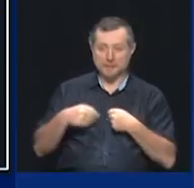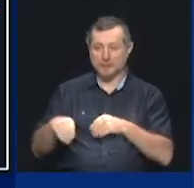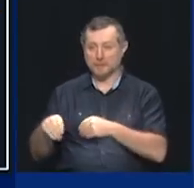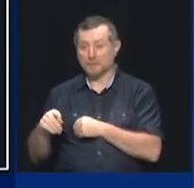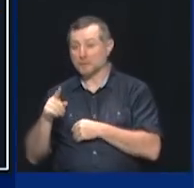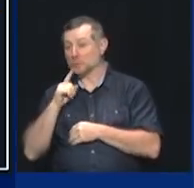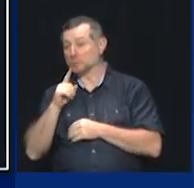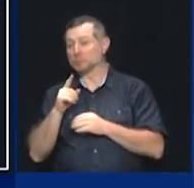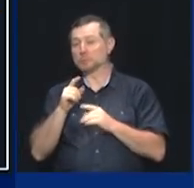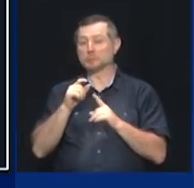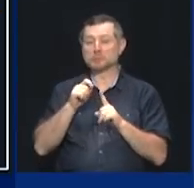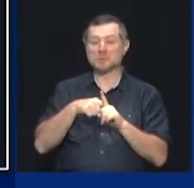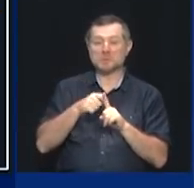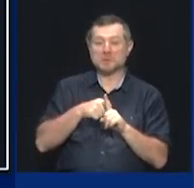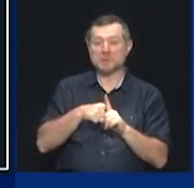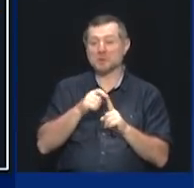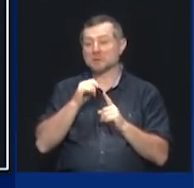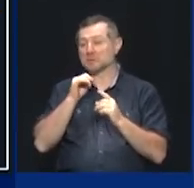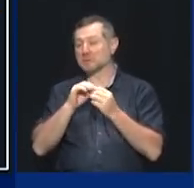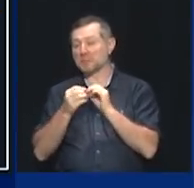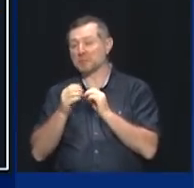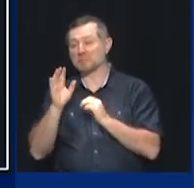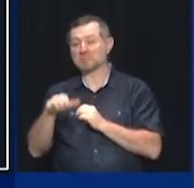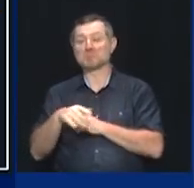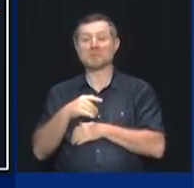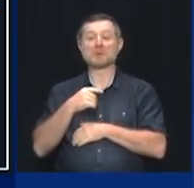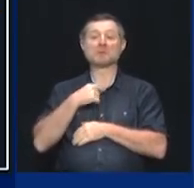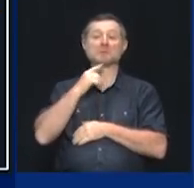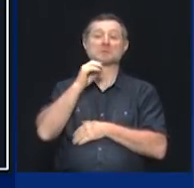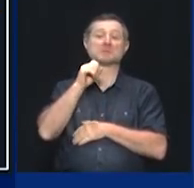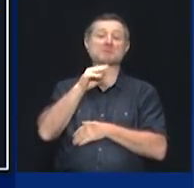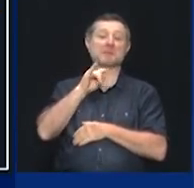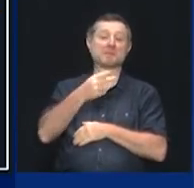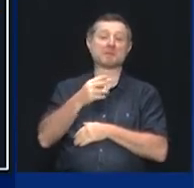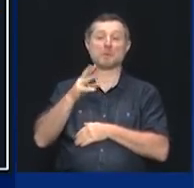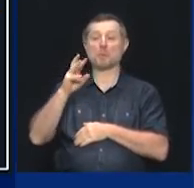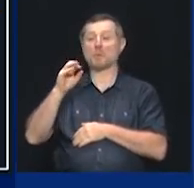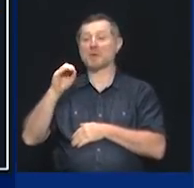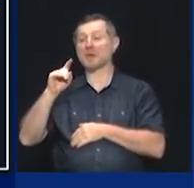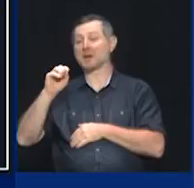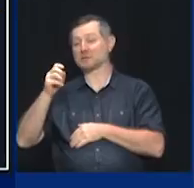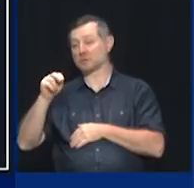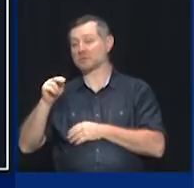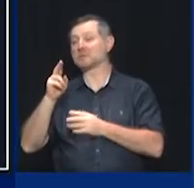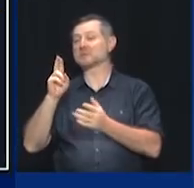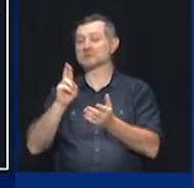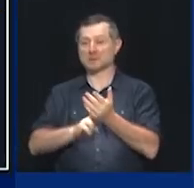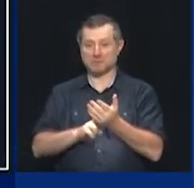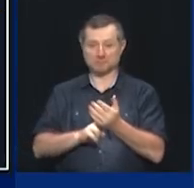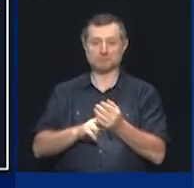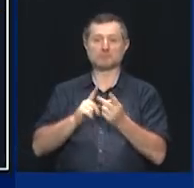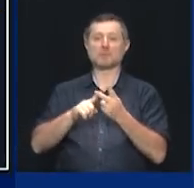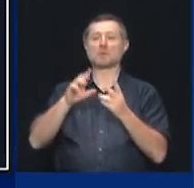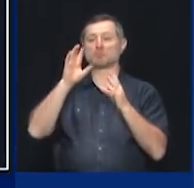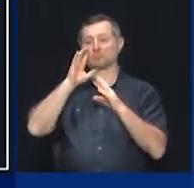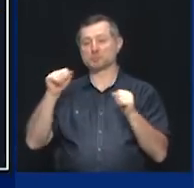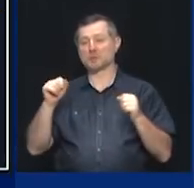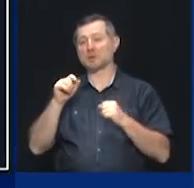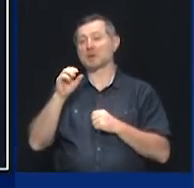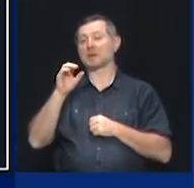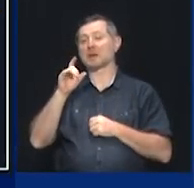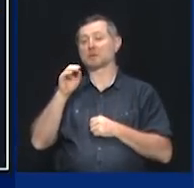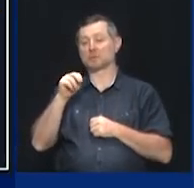Smith & Wesson signs the agreement in the Clinton administration, agrees to the safe gun